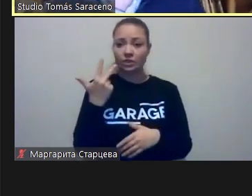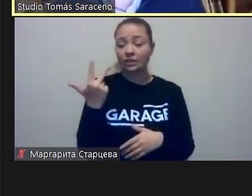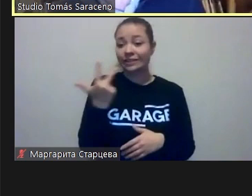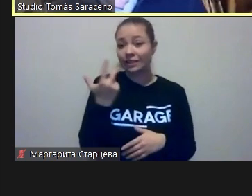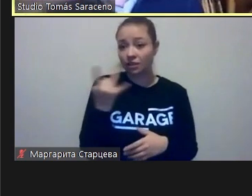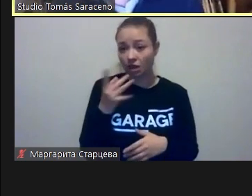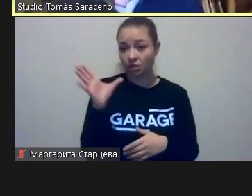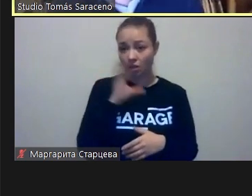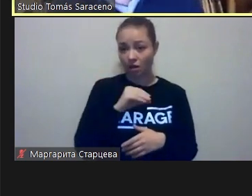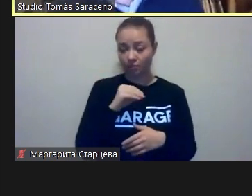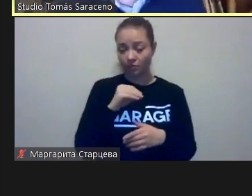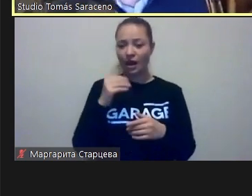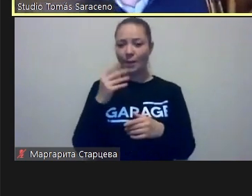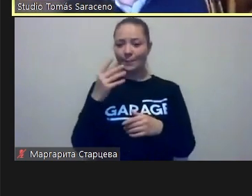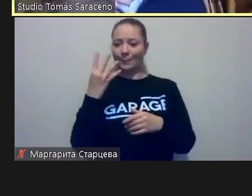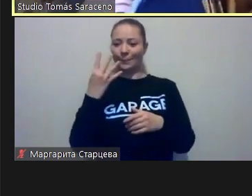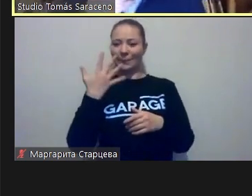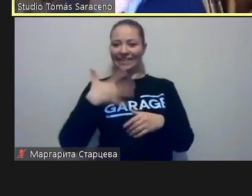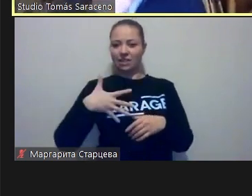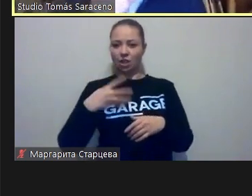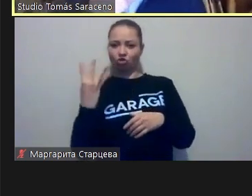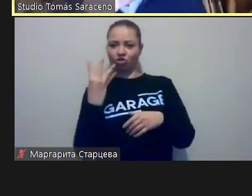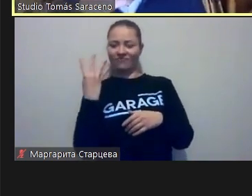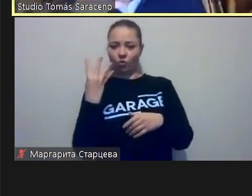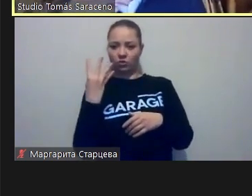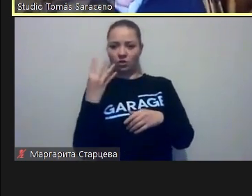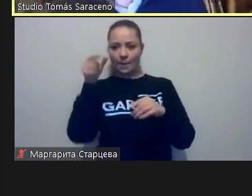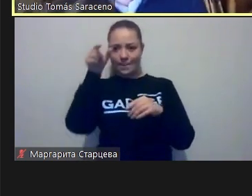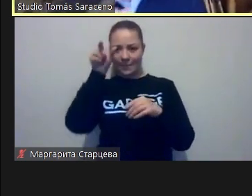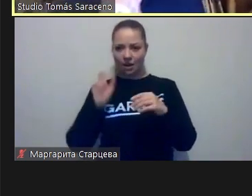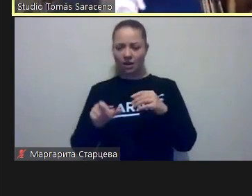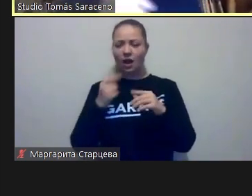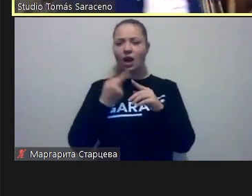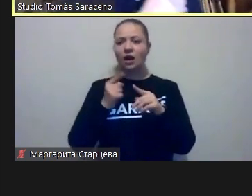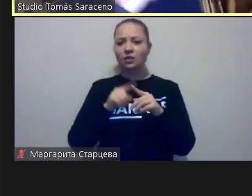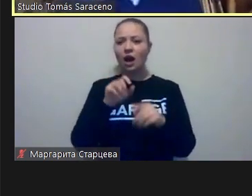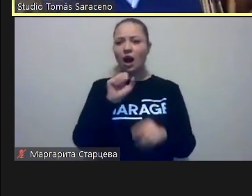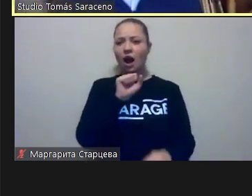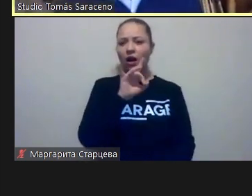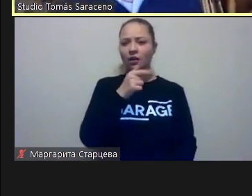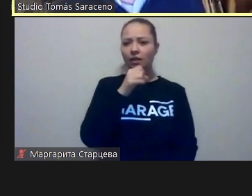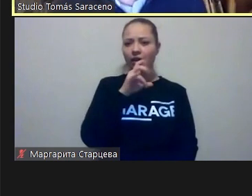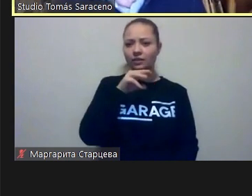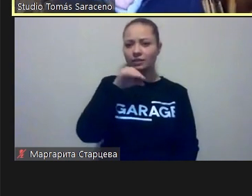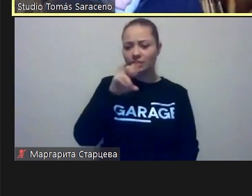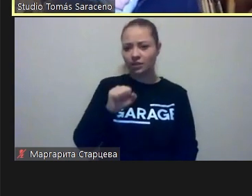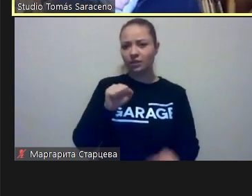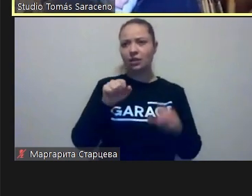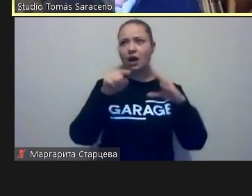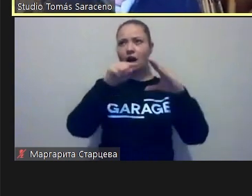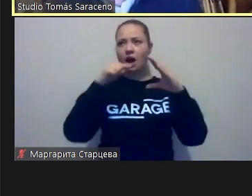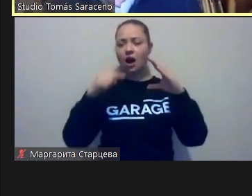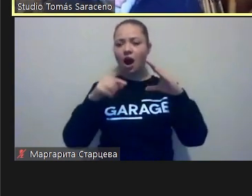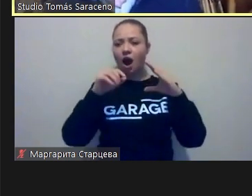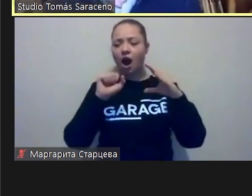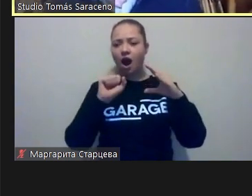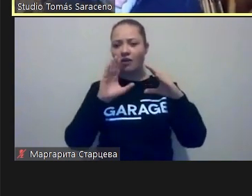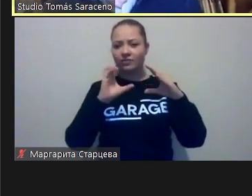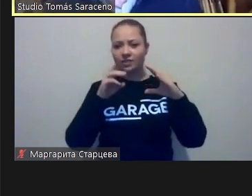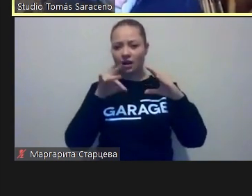the altitude of Argentina and Australia, in Brazil. This means it's made 3 times around the world just only by